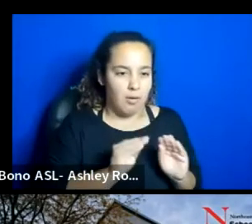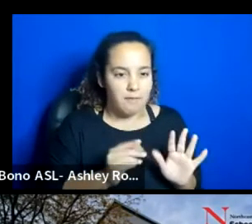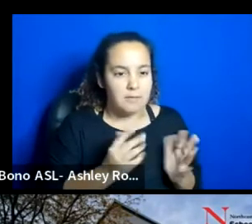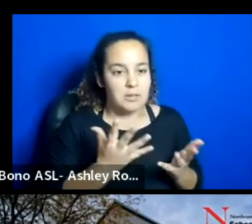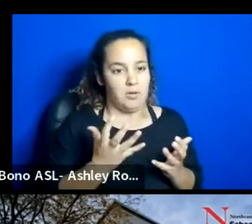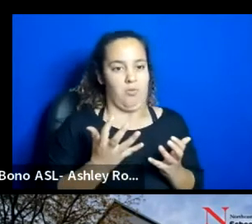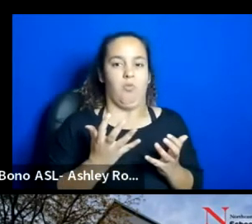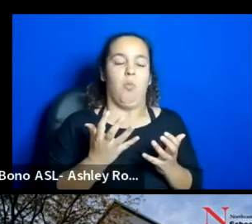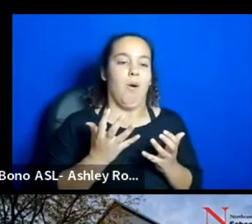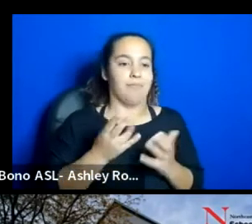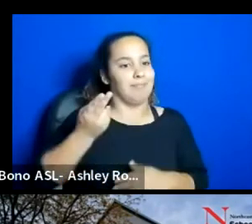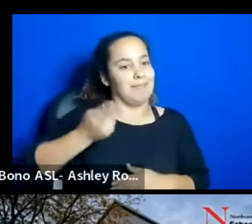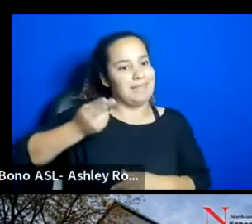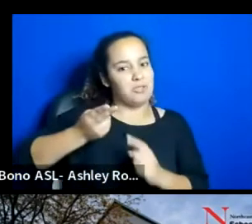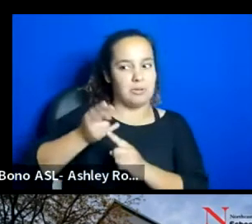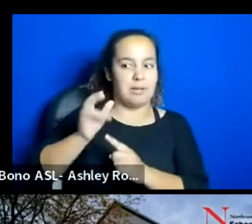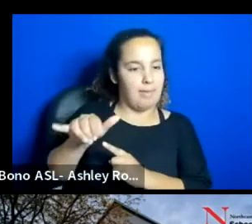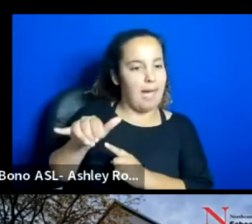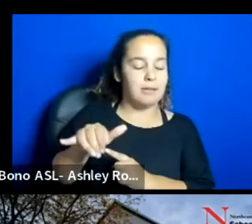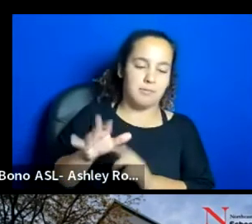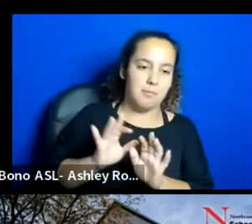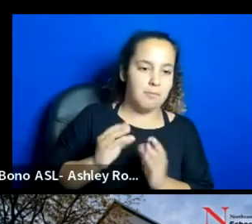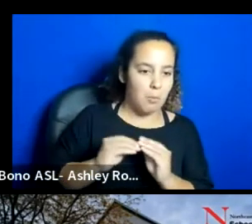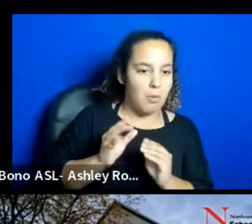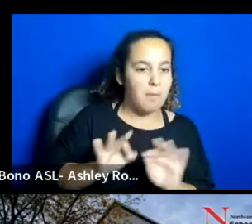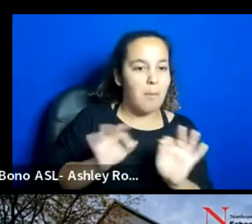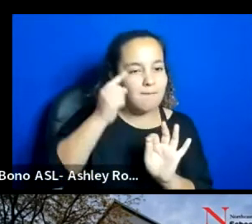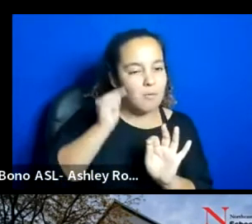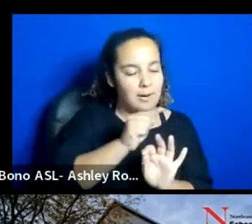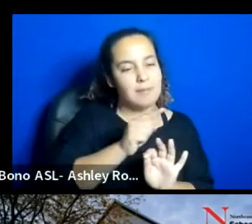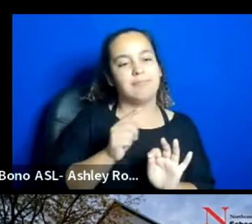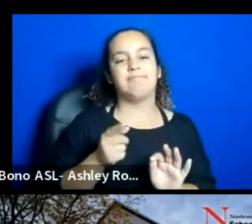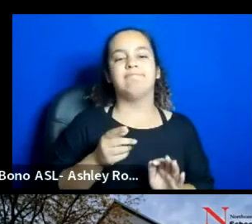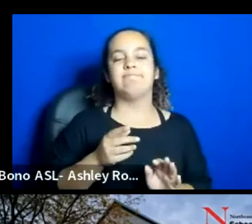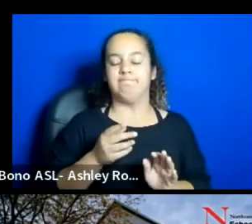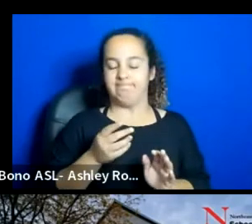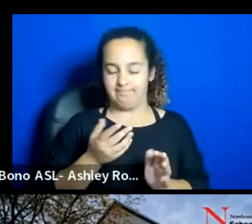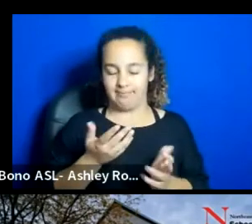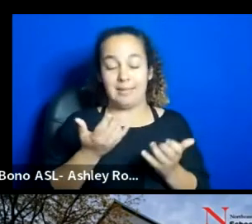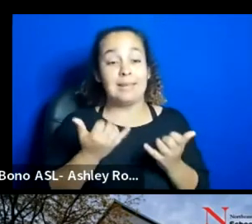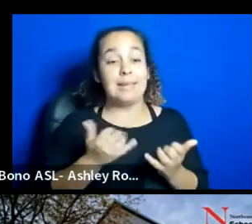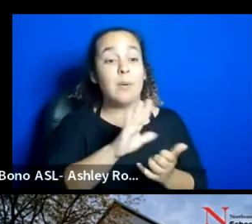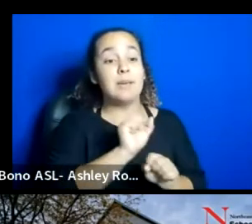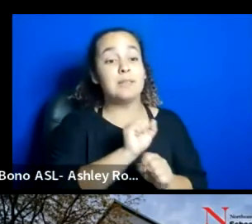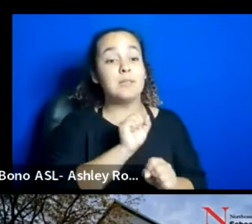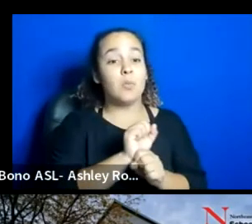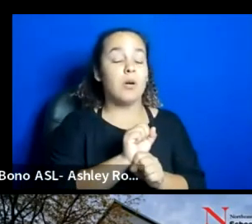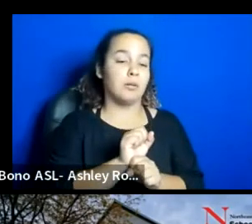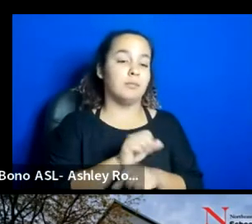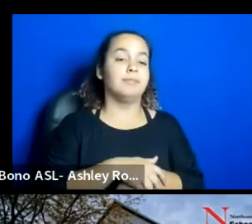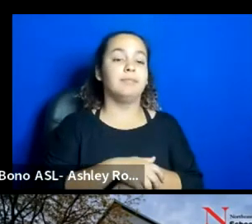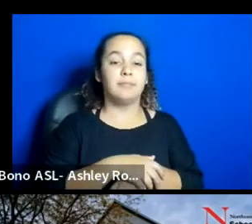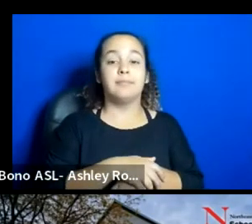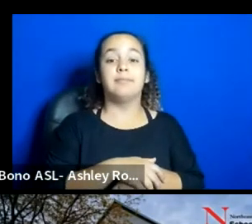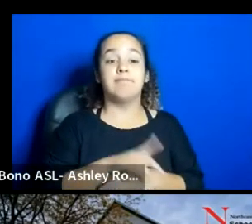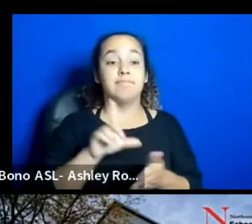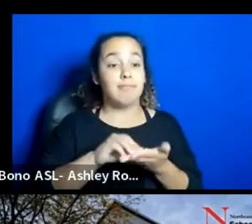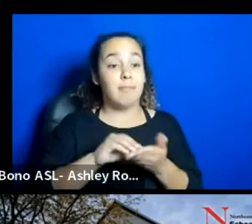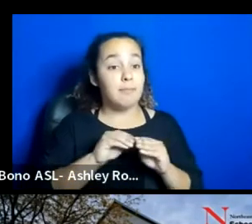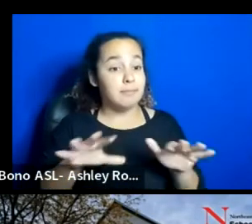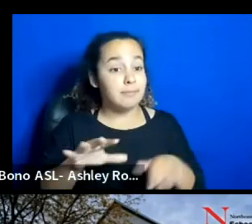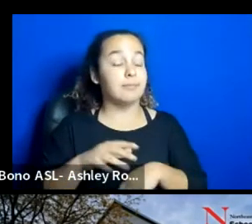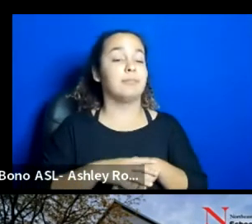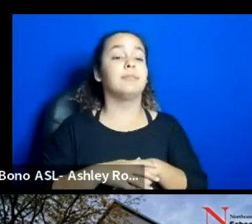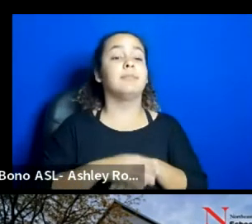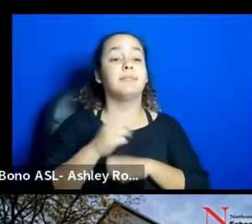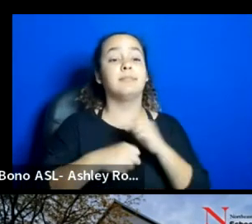historical approaches to the subject matter. Brent's first significant work on theatre was published by a specialist Australian theatre press